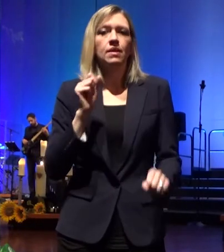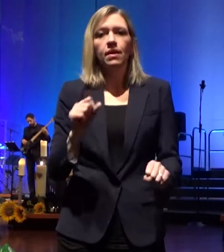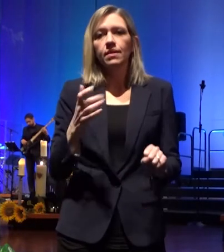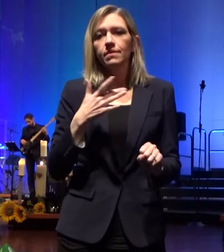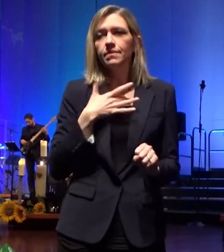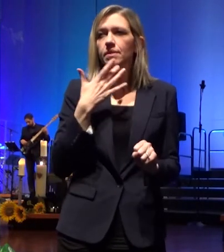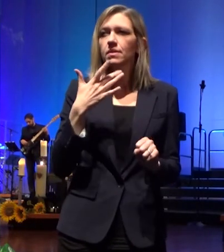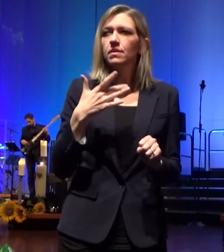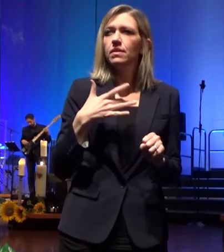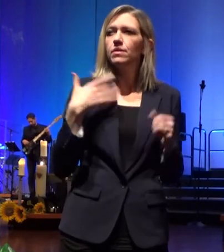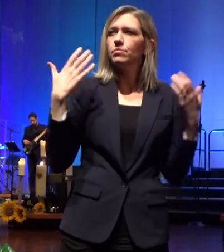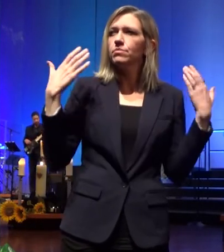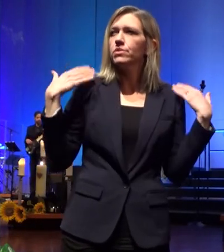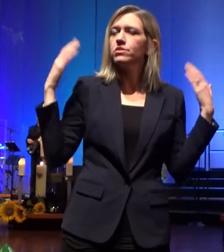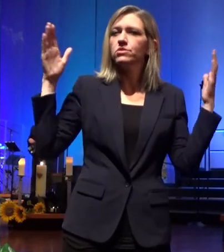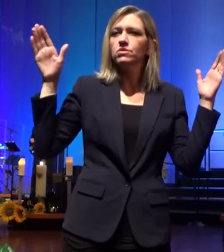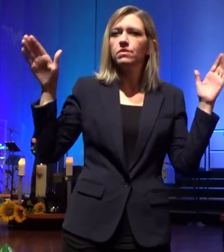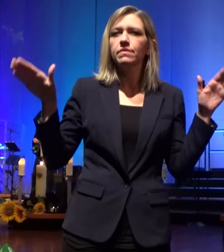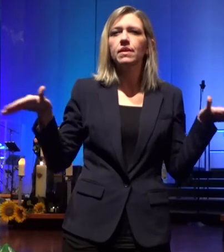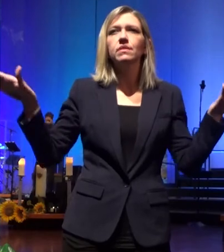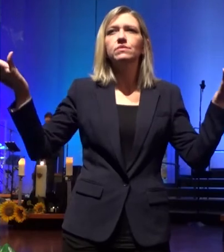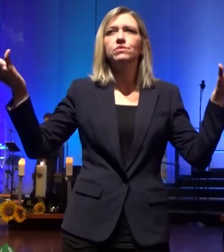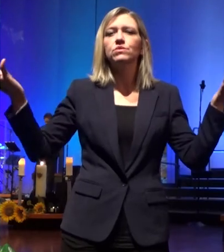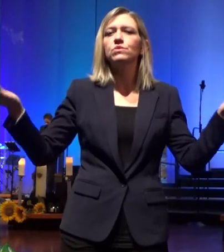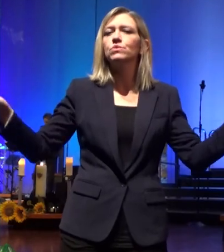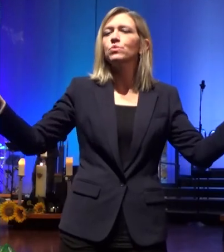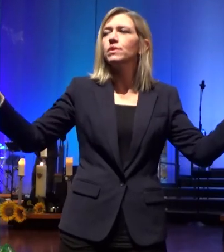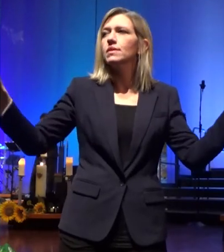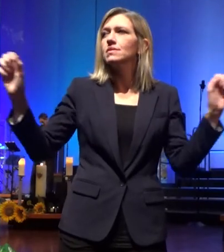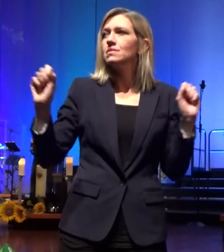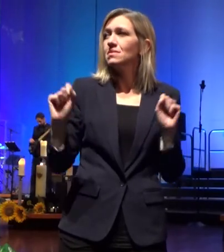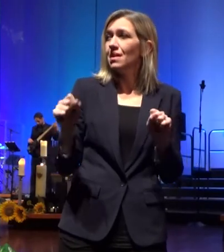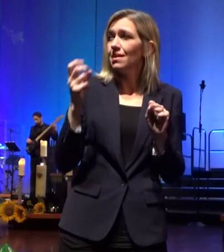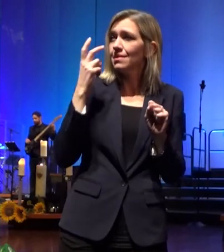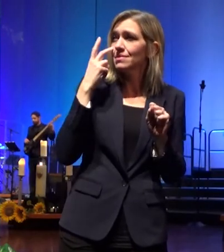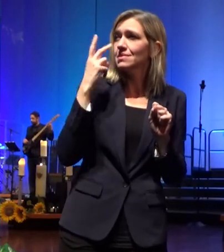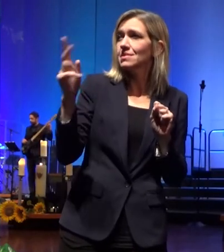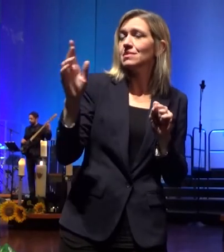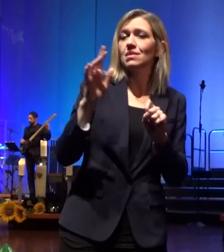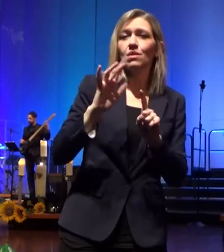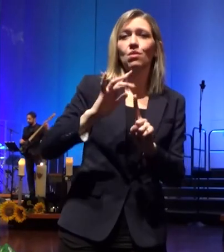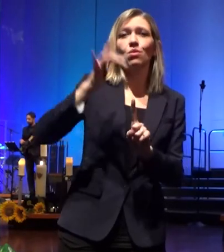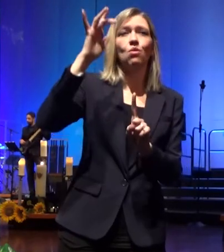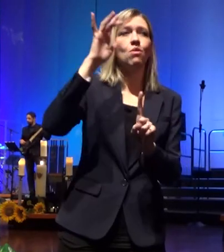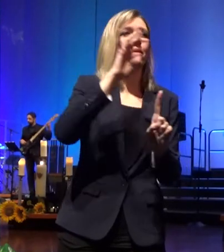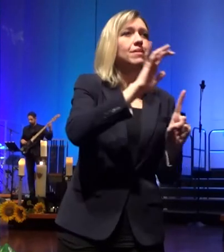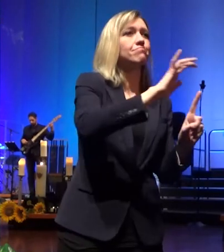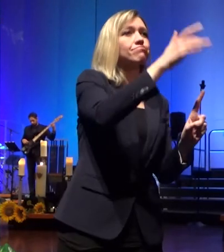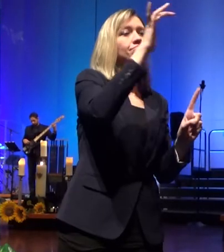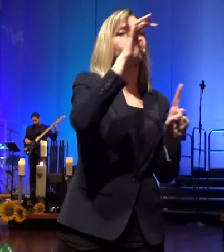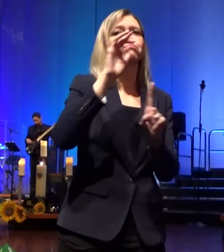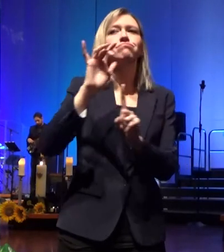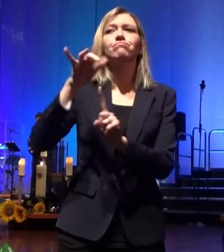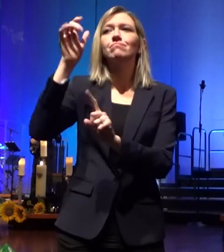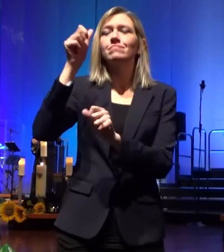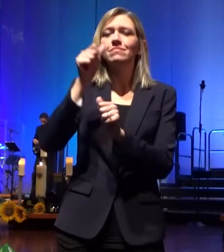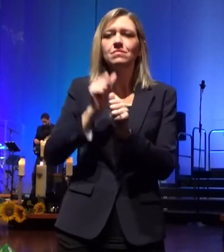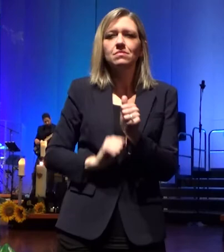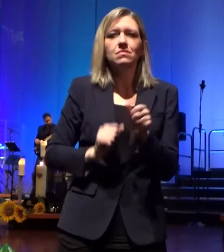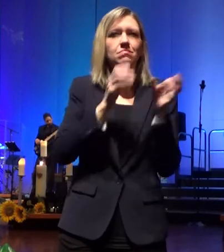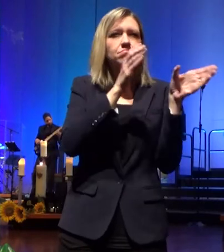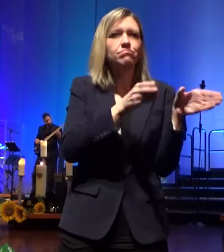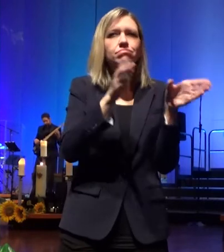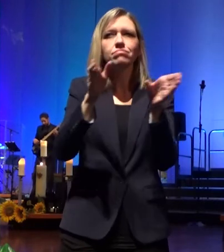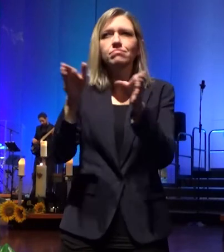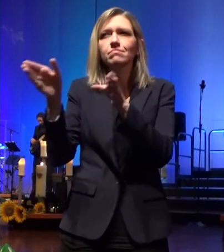grace. I can hear the brush of angel wings. I see glory on each